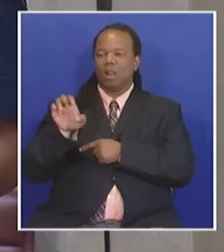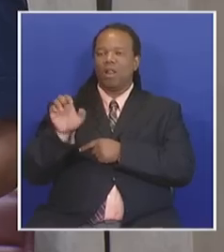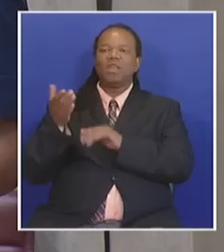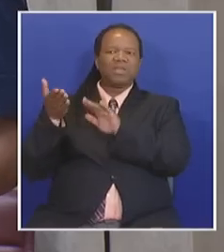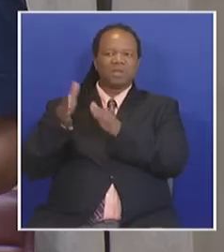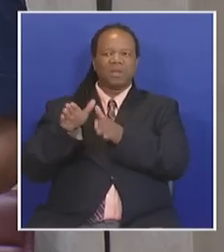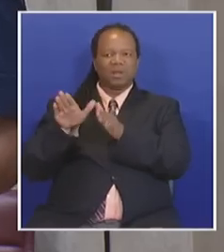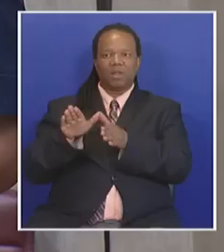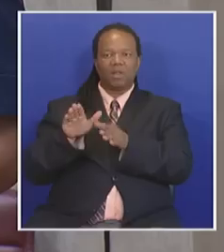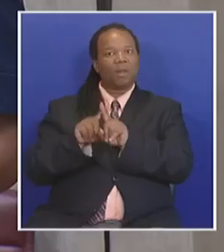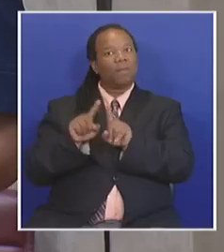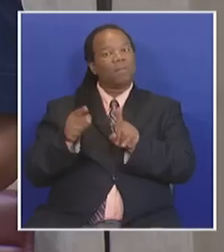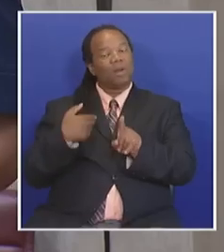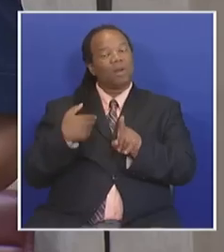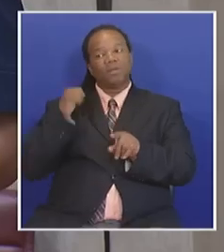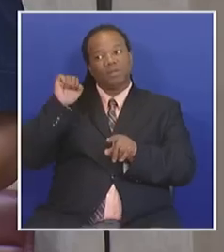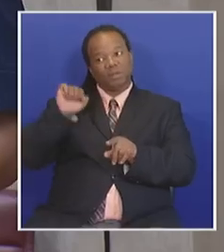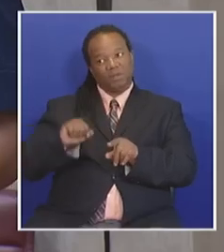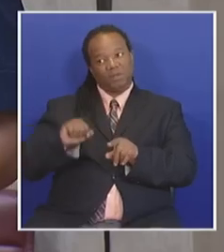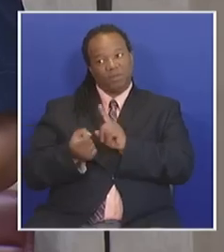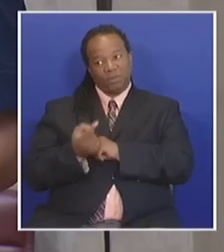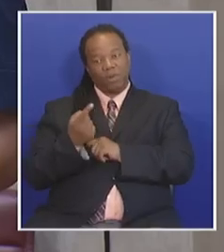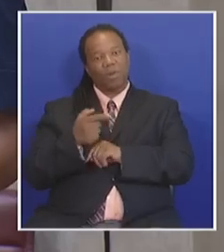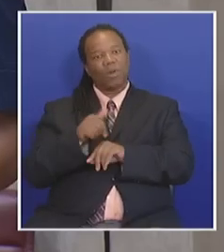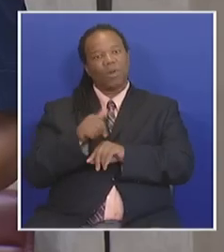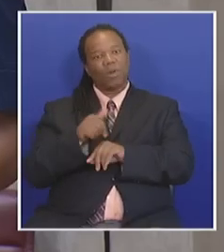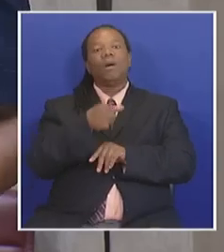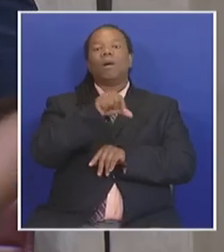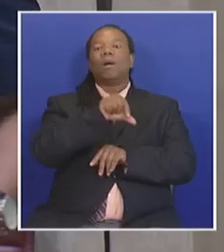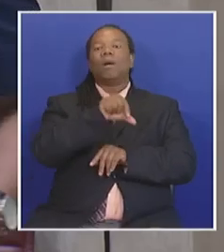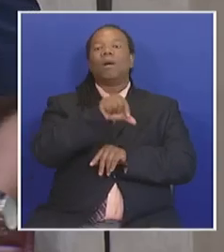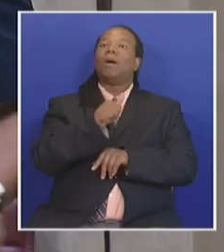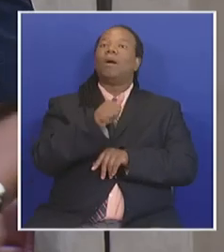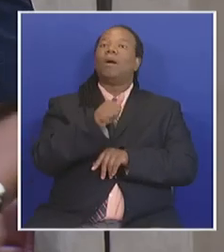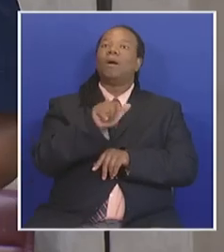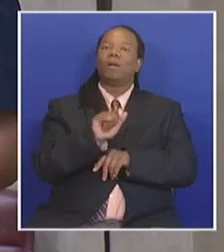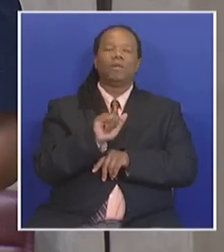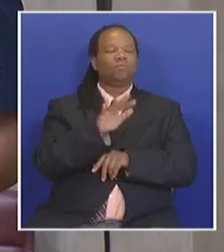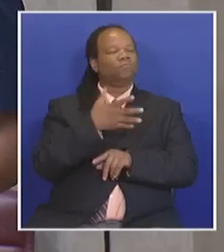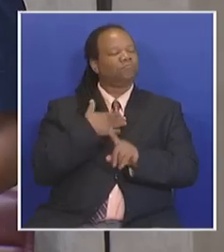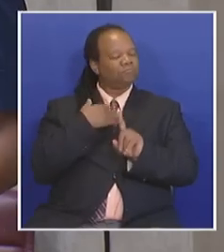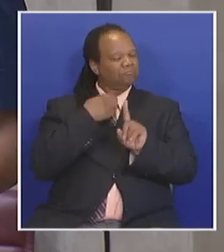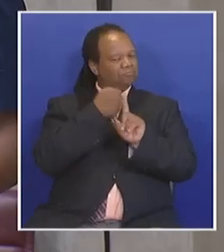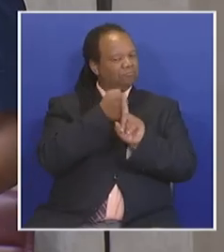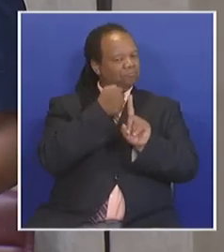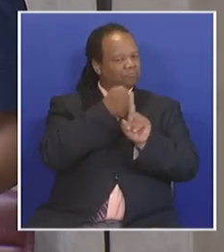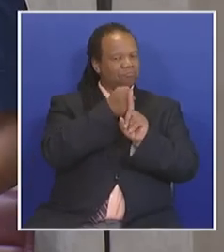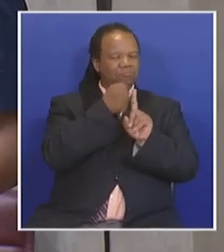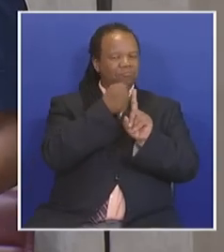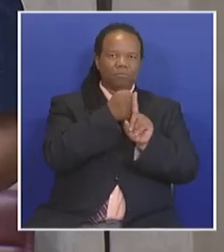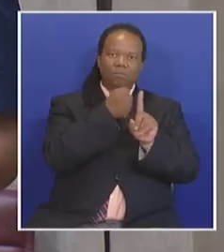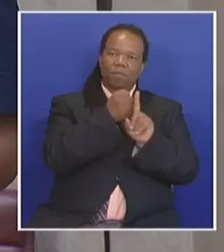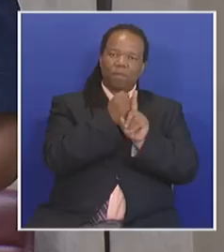resolution to see the light of the day, the likes of Boutros Ghali never gave up. Madam Chairperson, we knew